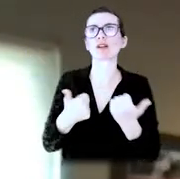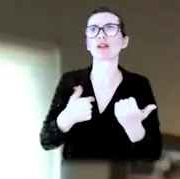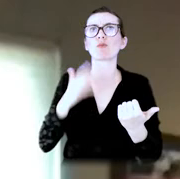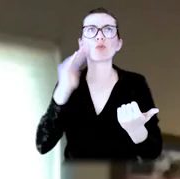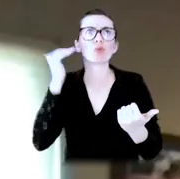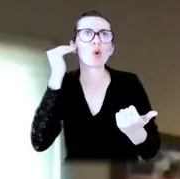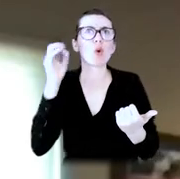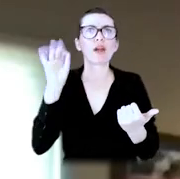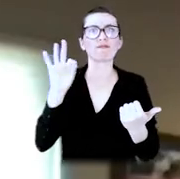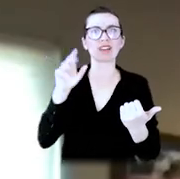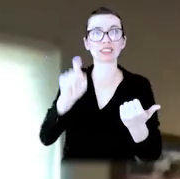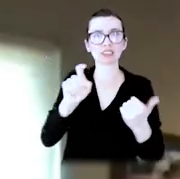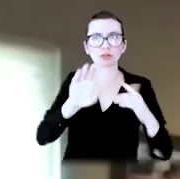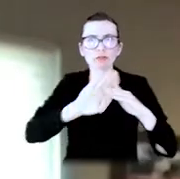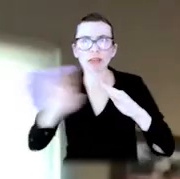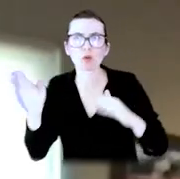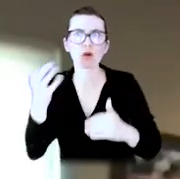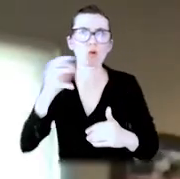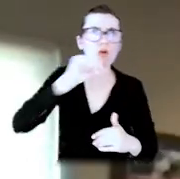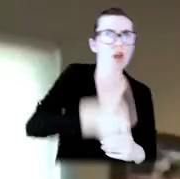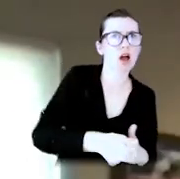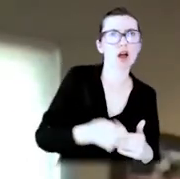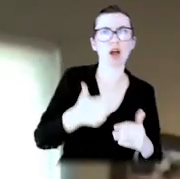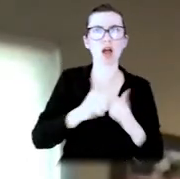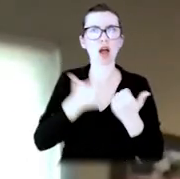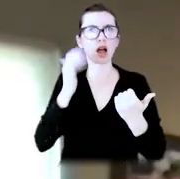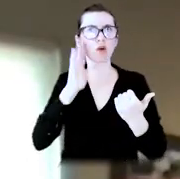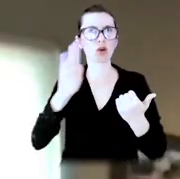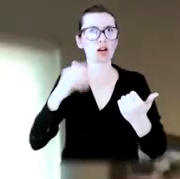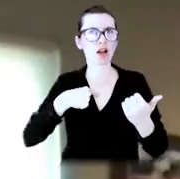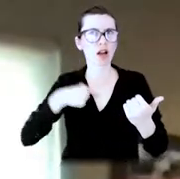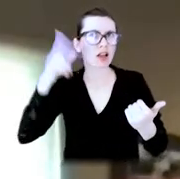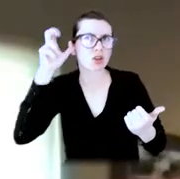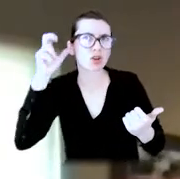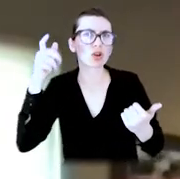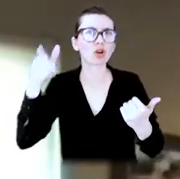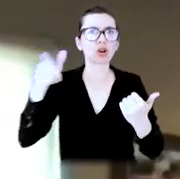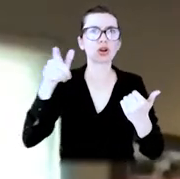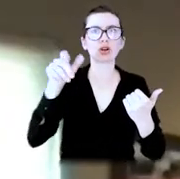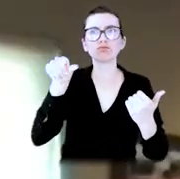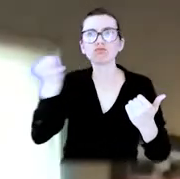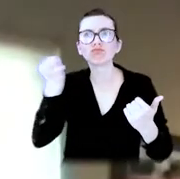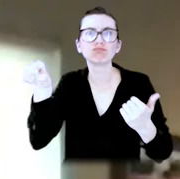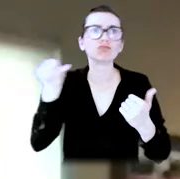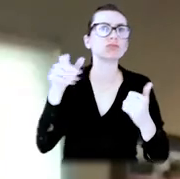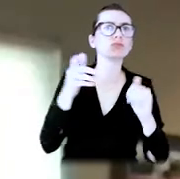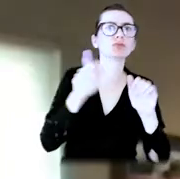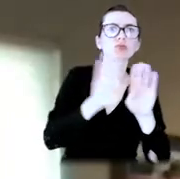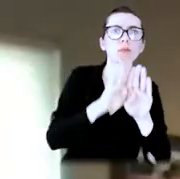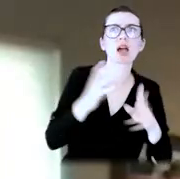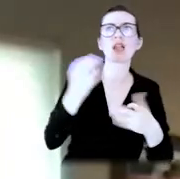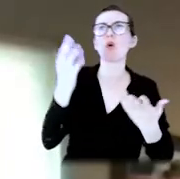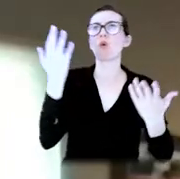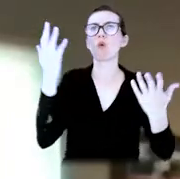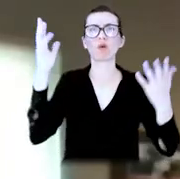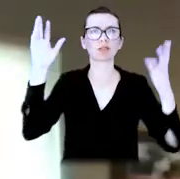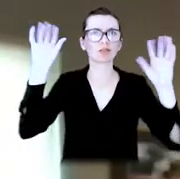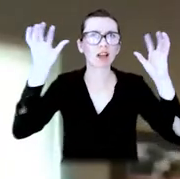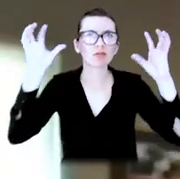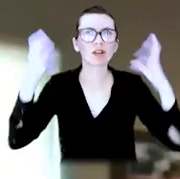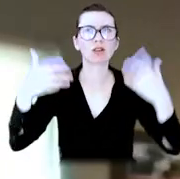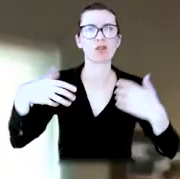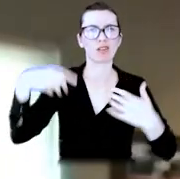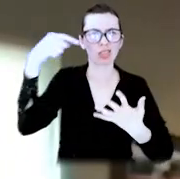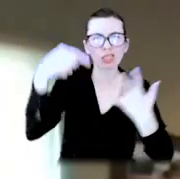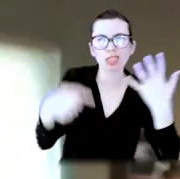I needed to evacuate or not. How was I going to hear the doorbell, door knocking, the sirens, the whatever I